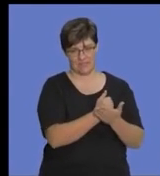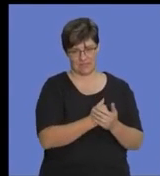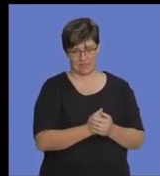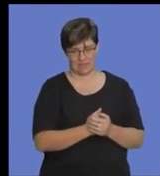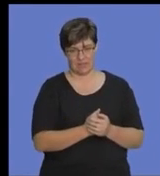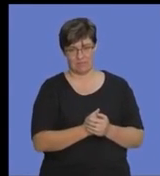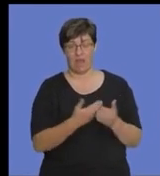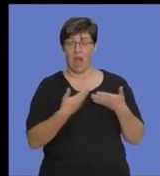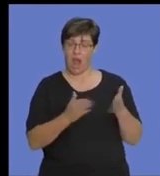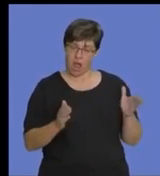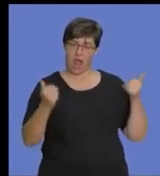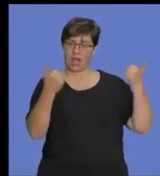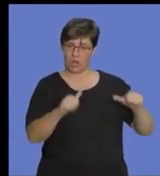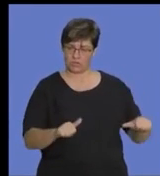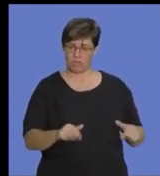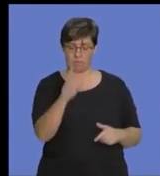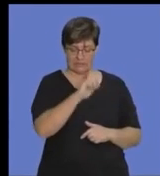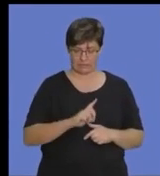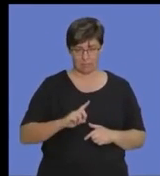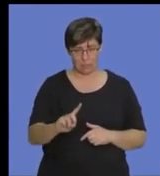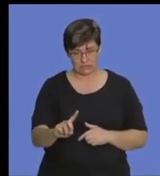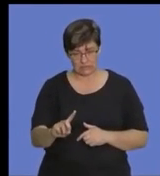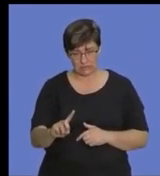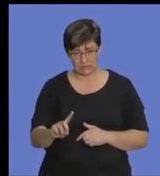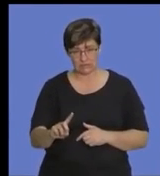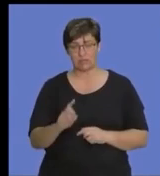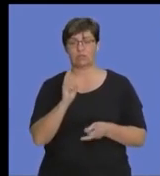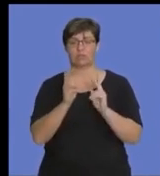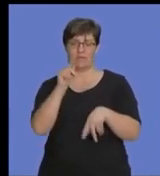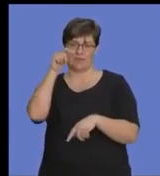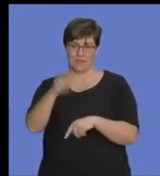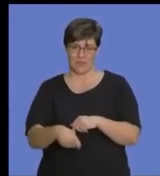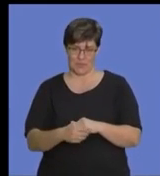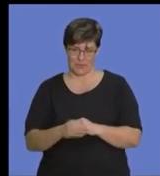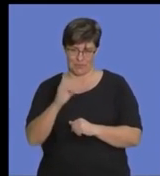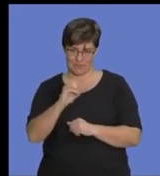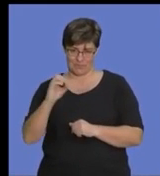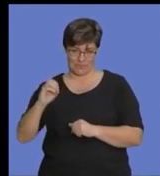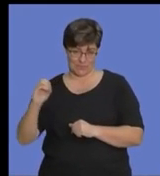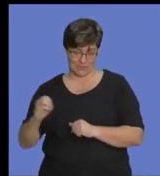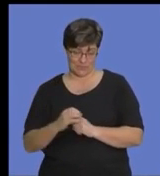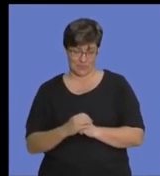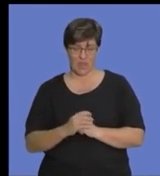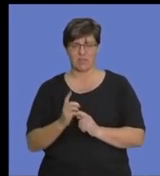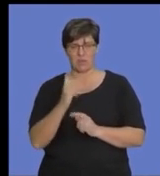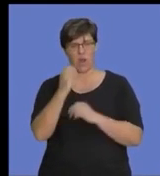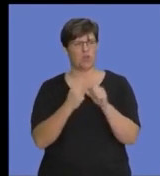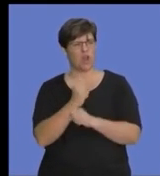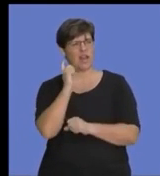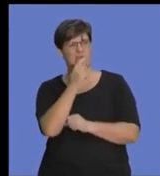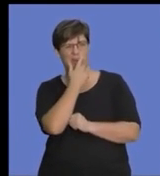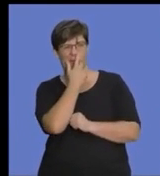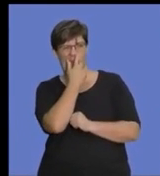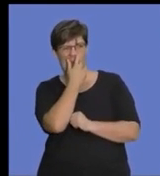account. She opens the account with a deposit of 12,000. And then a year later,